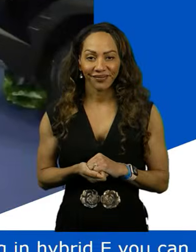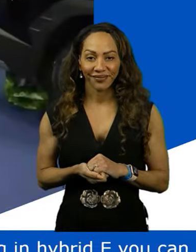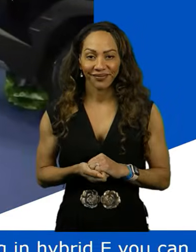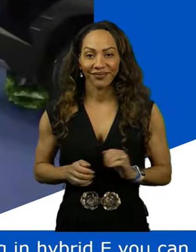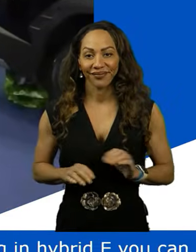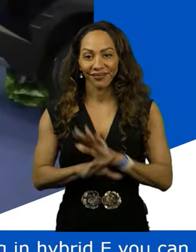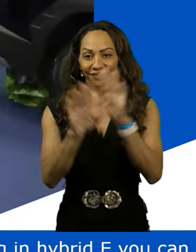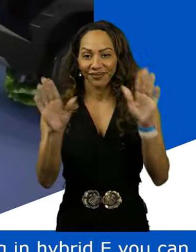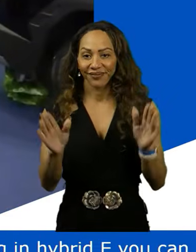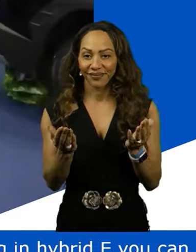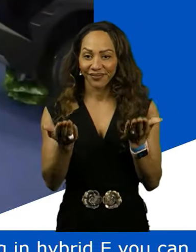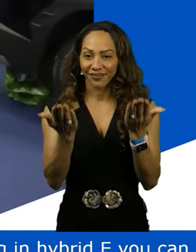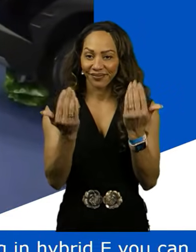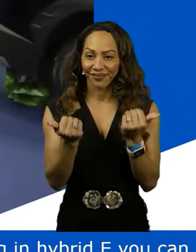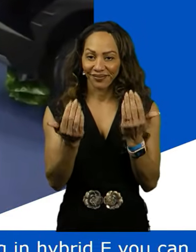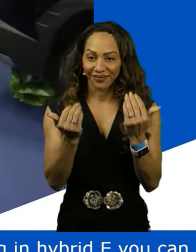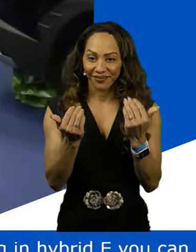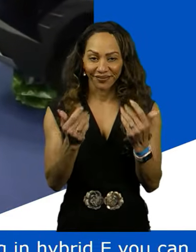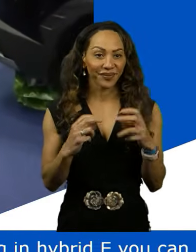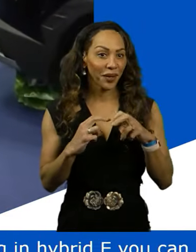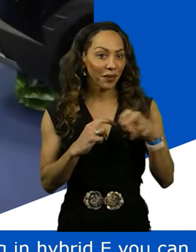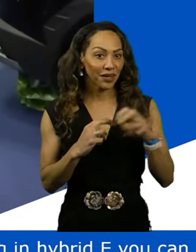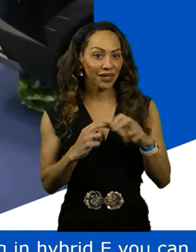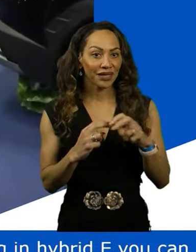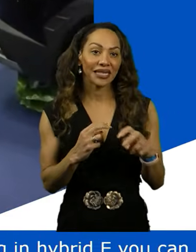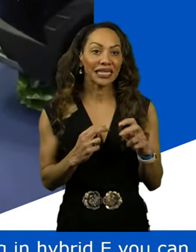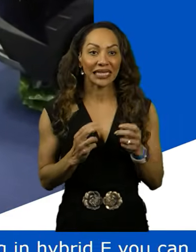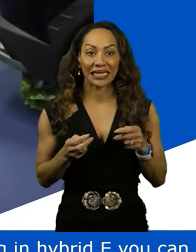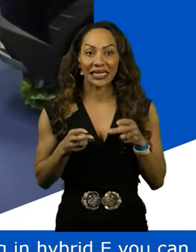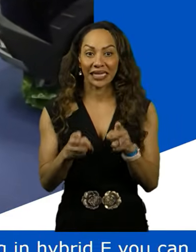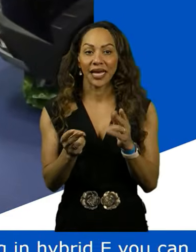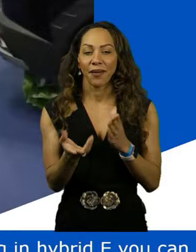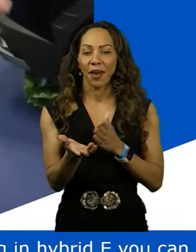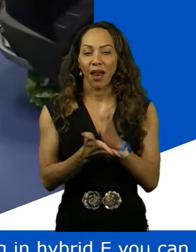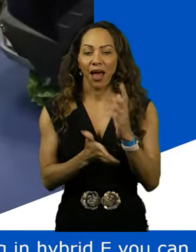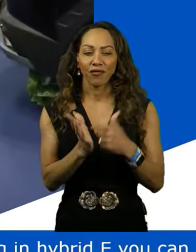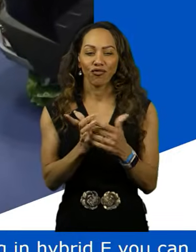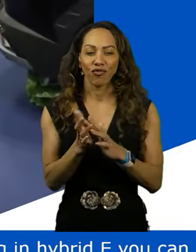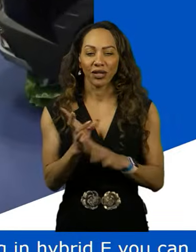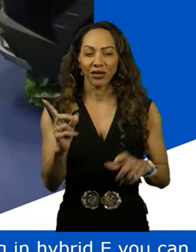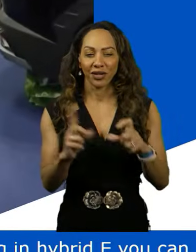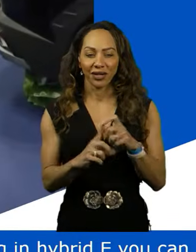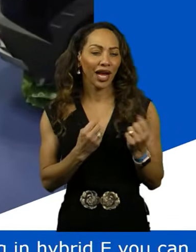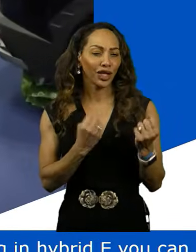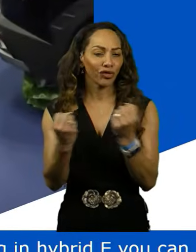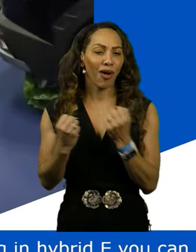Hello and welcome to Motability Scheme Live. My name's Richard, I'm a car reviewer and I drive hundreds of